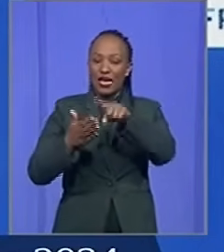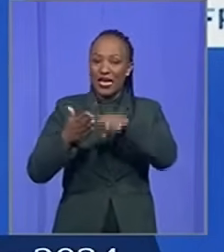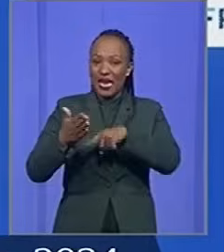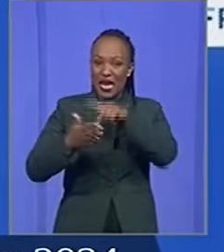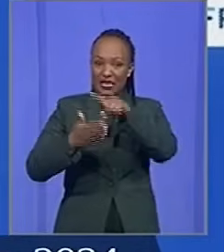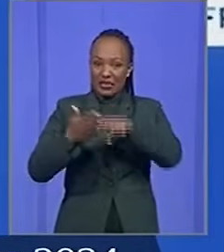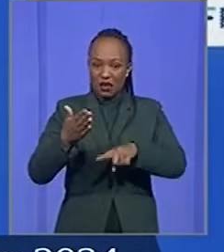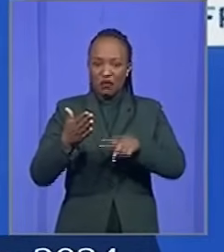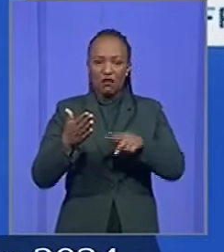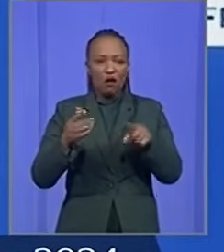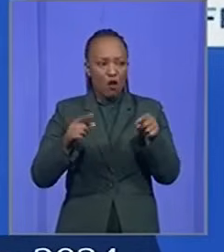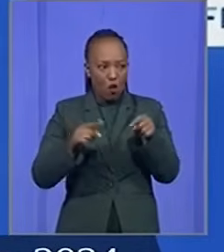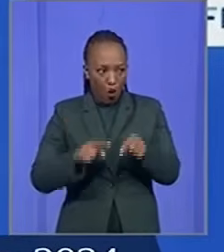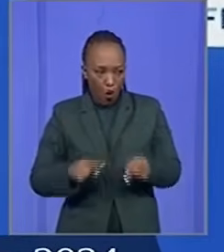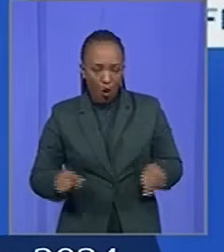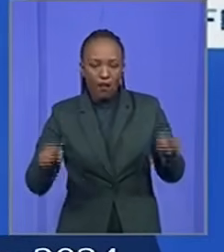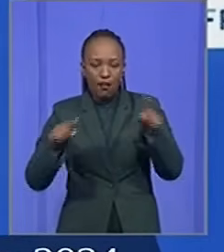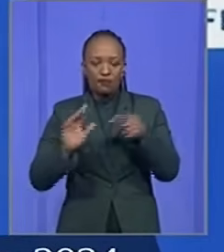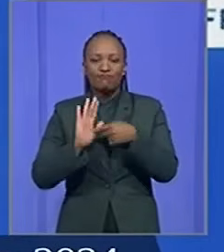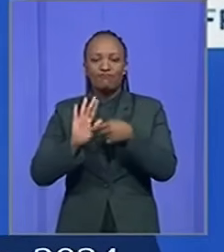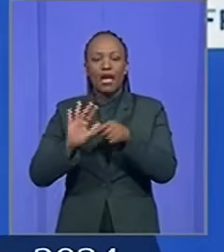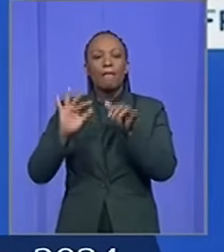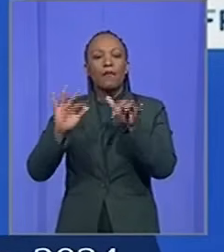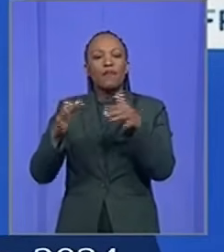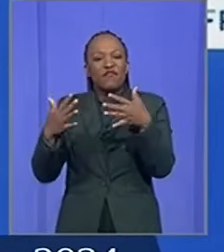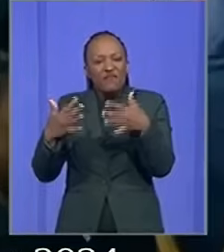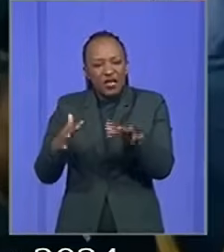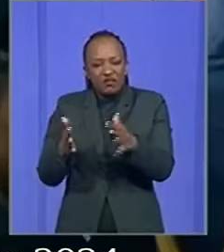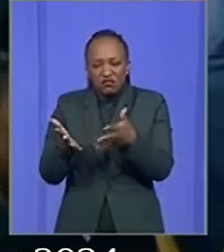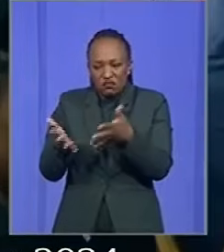in the end reflect the will of the people.